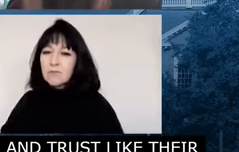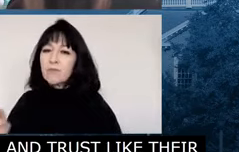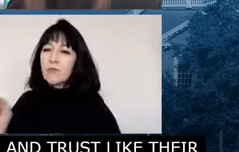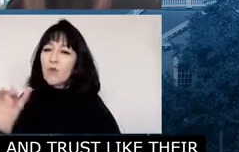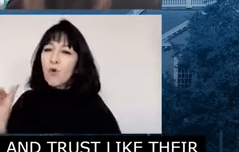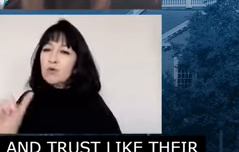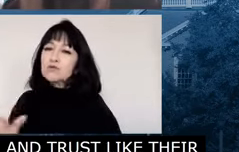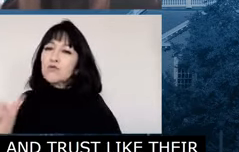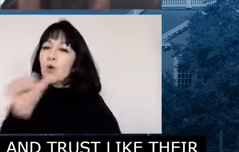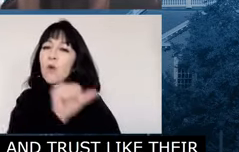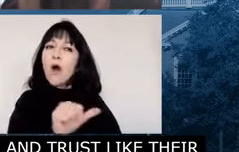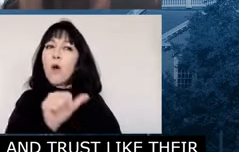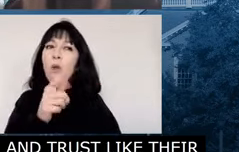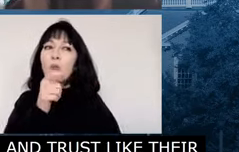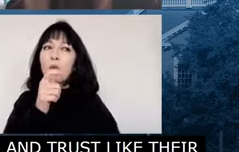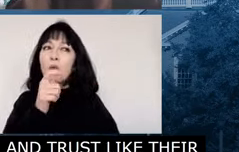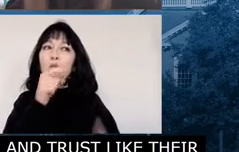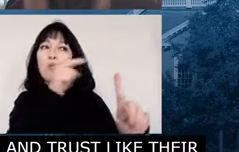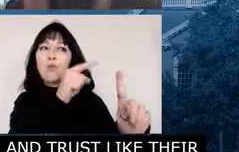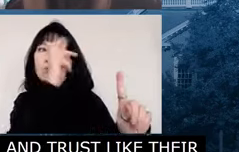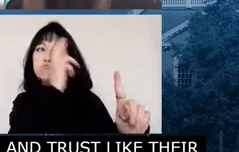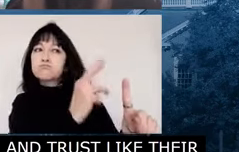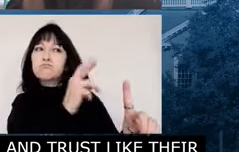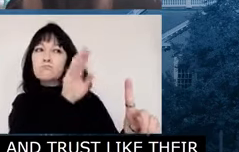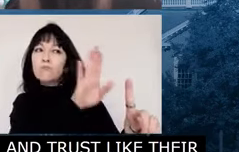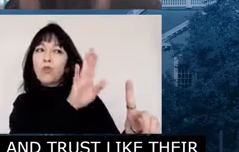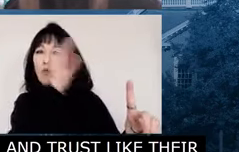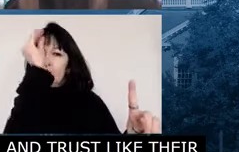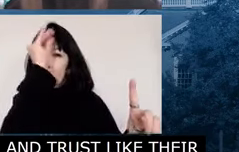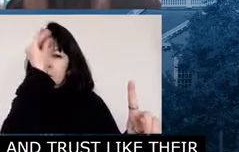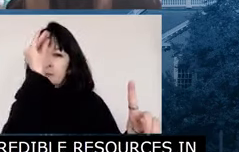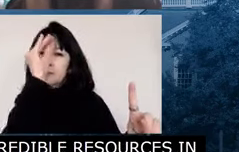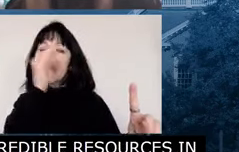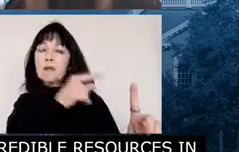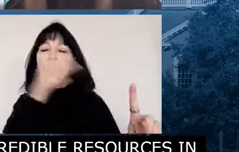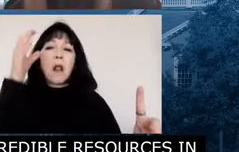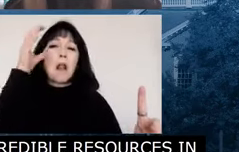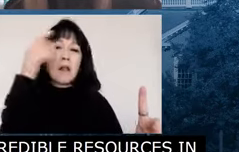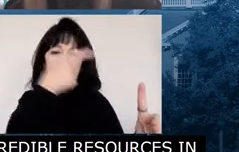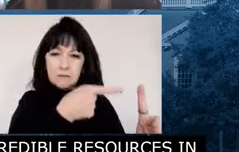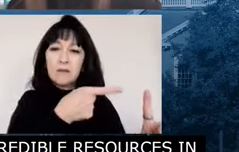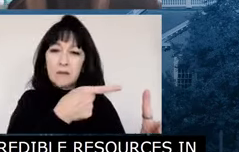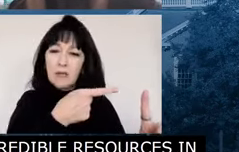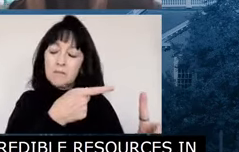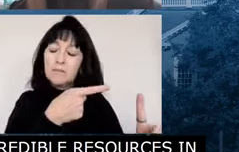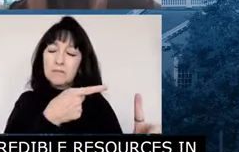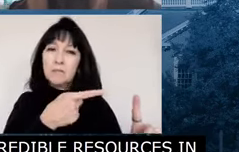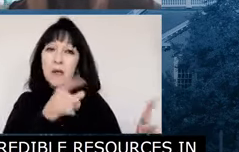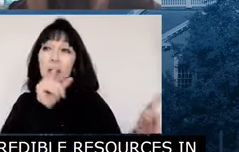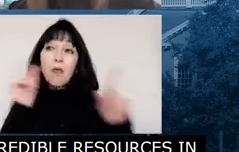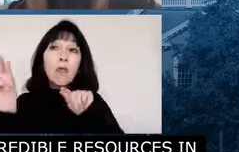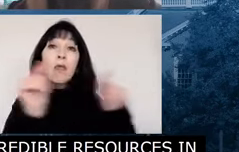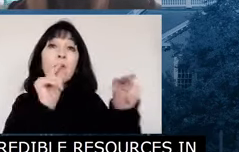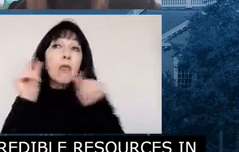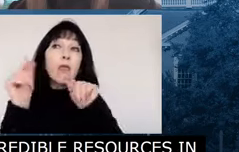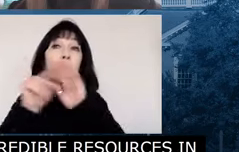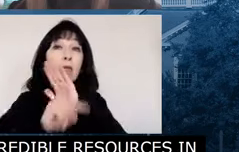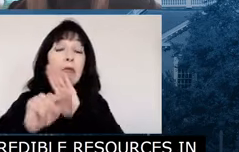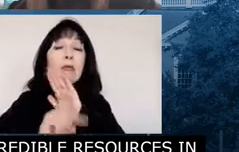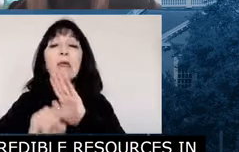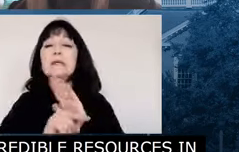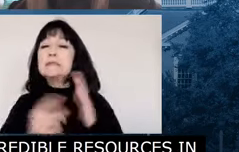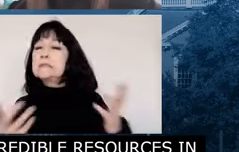credible resources in the community. We think that that's what can make the biggest difference.